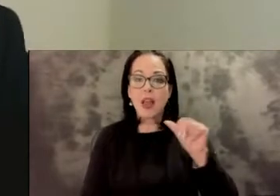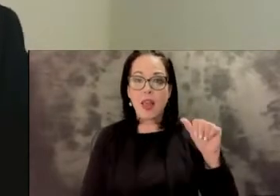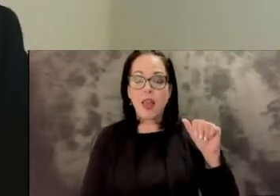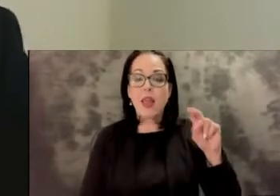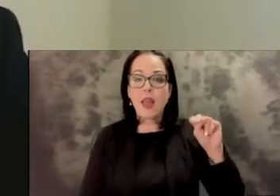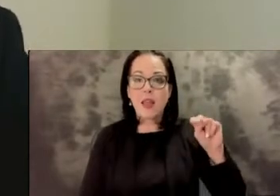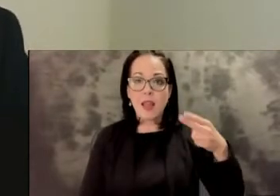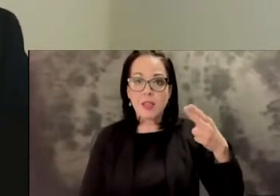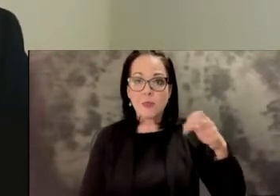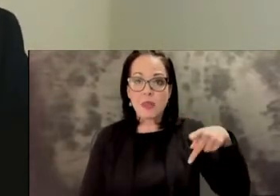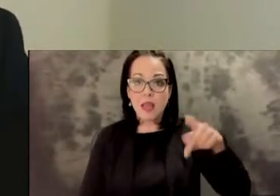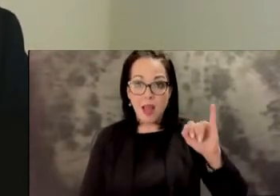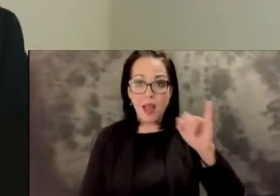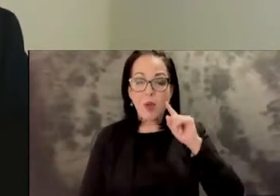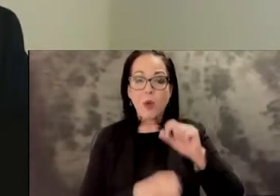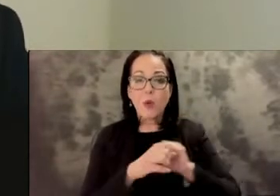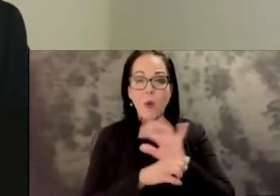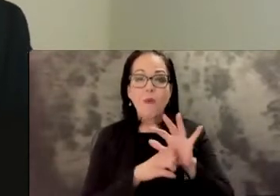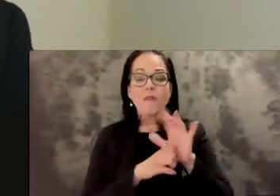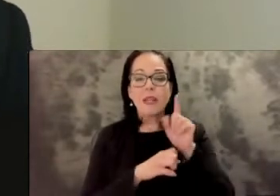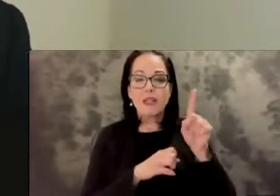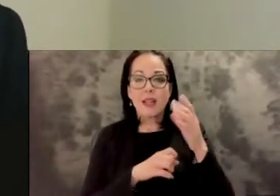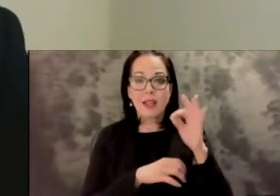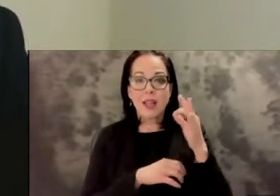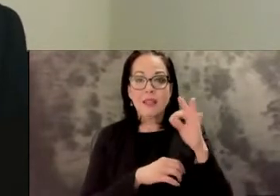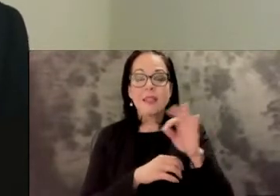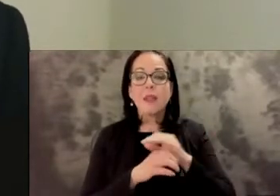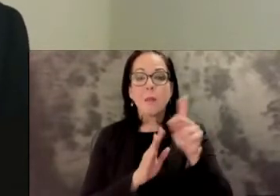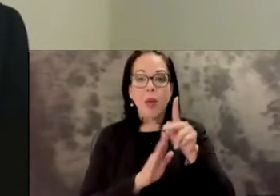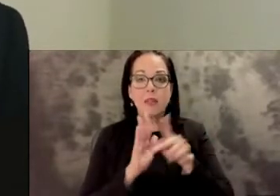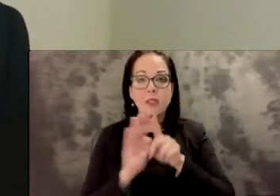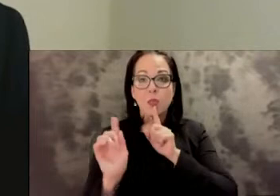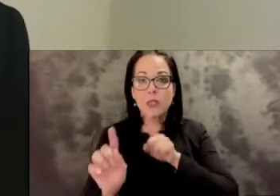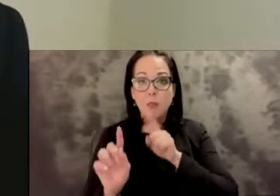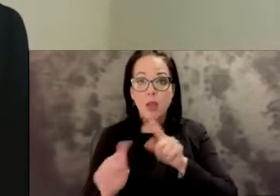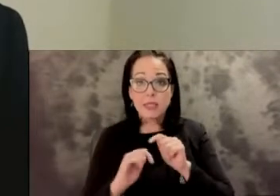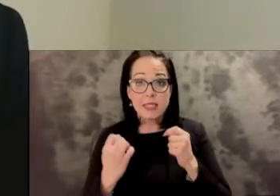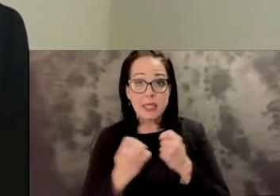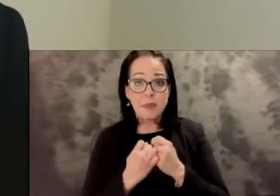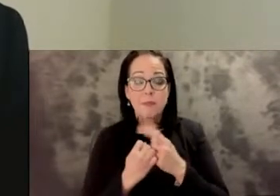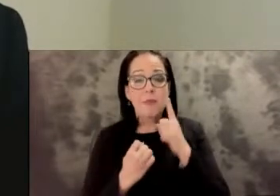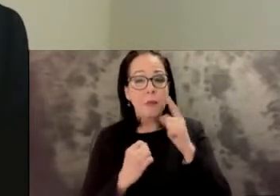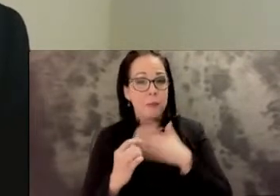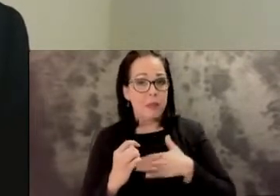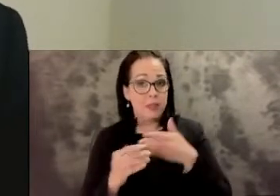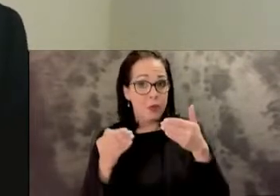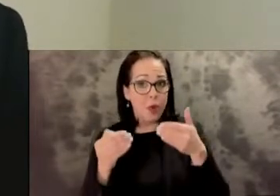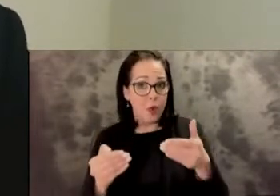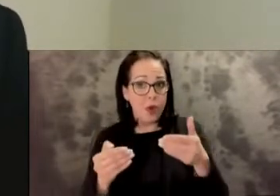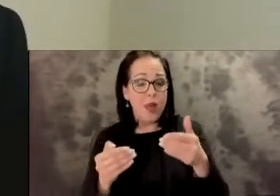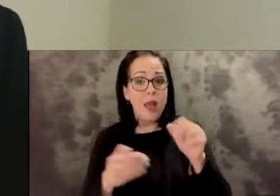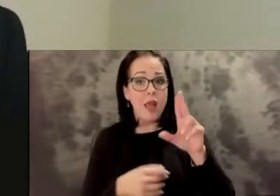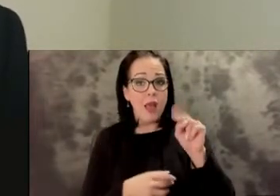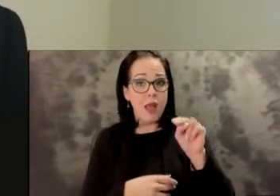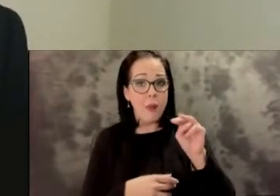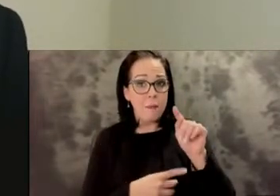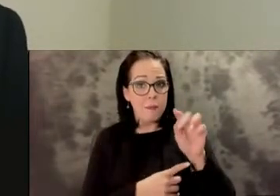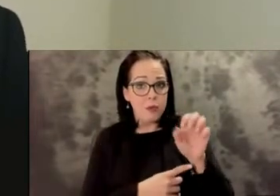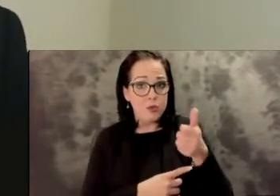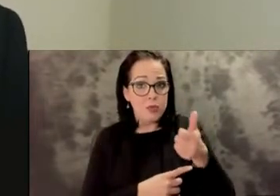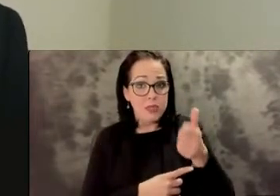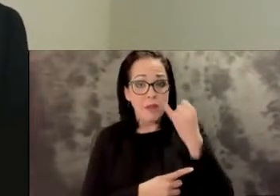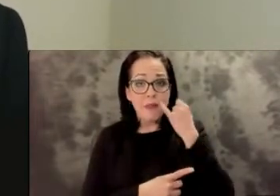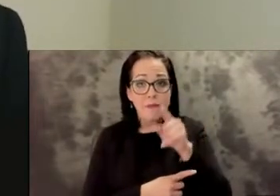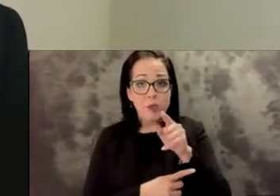PI COVID-19 Policy and Response Team. Please go ahead and unmute yourself if you are